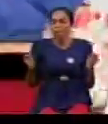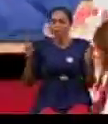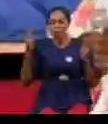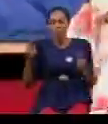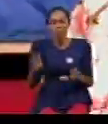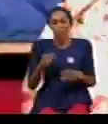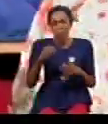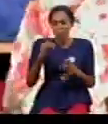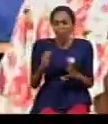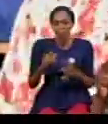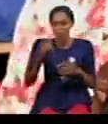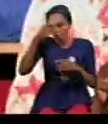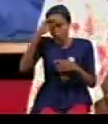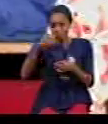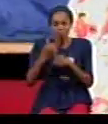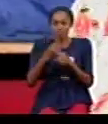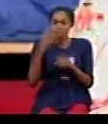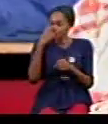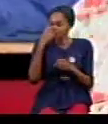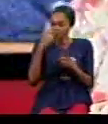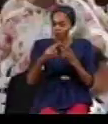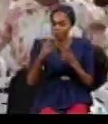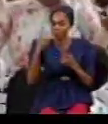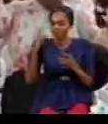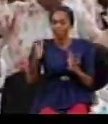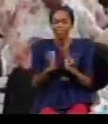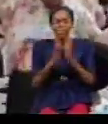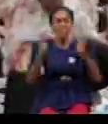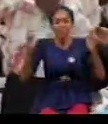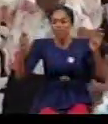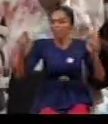Hallelujah. He who made the blind to see.